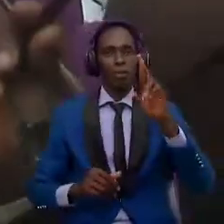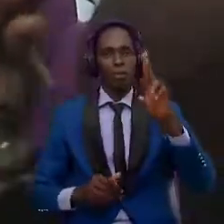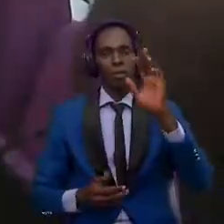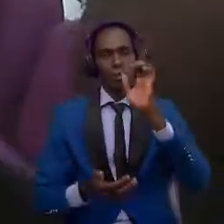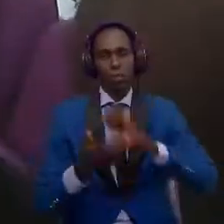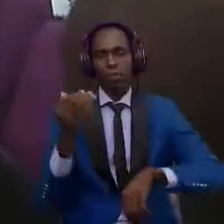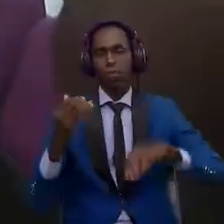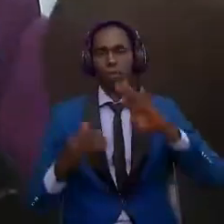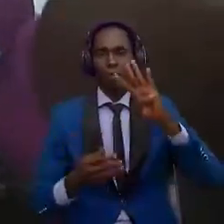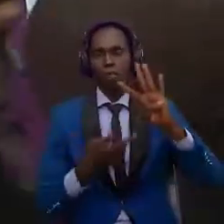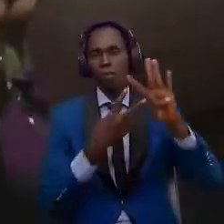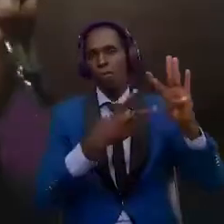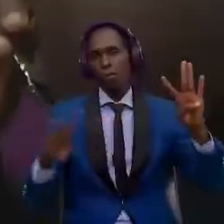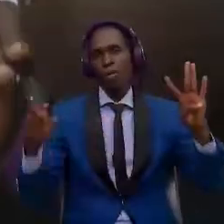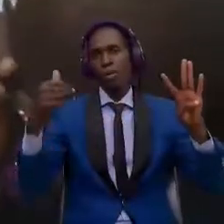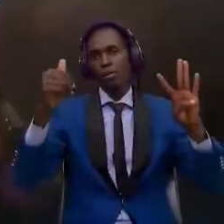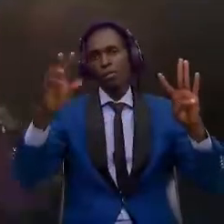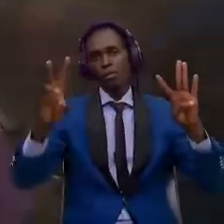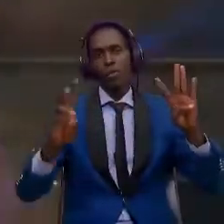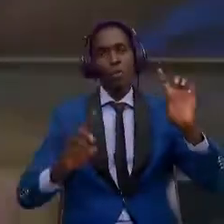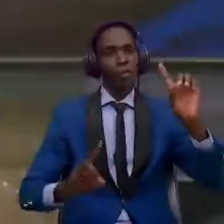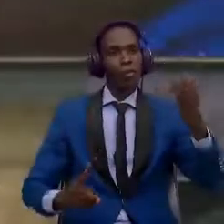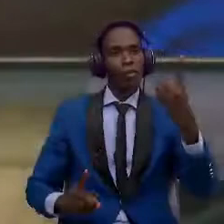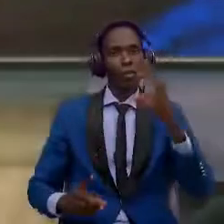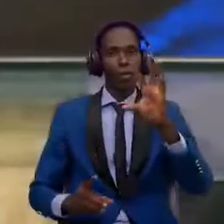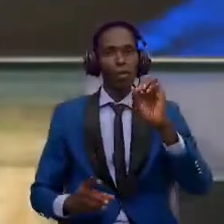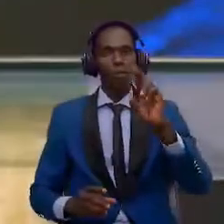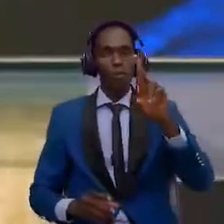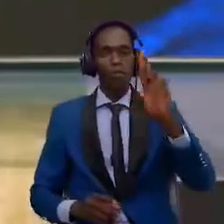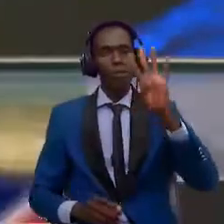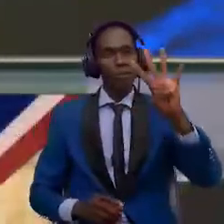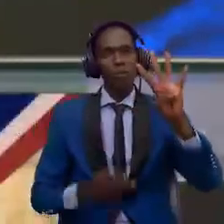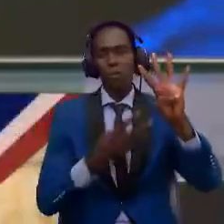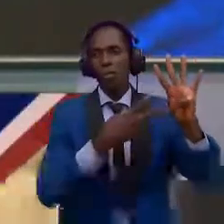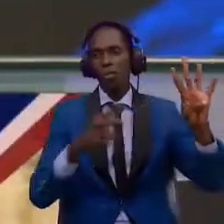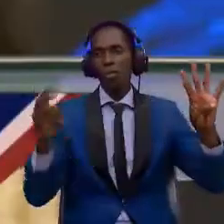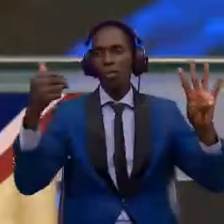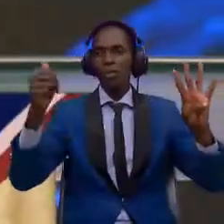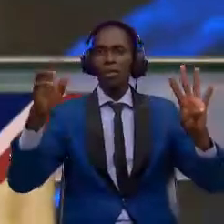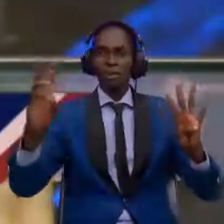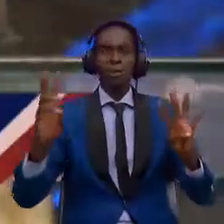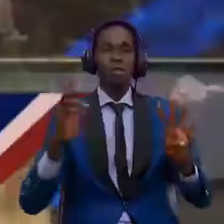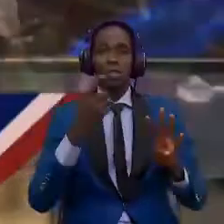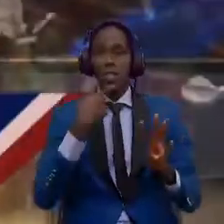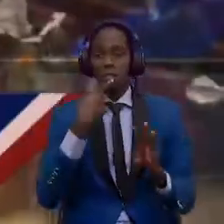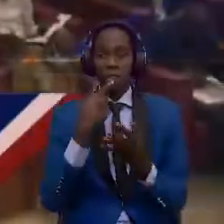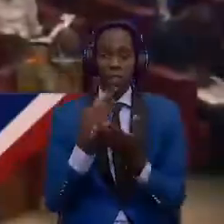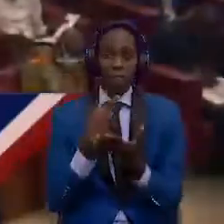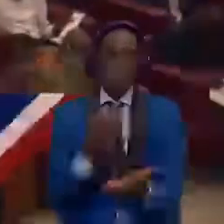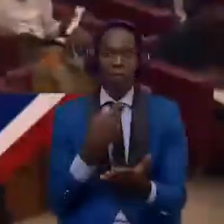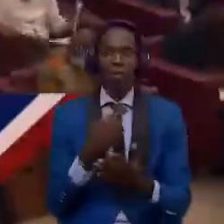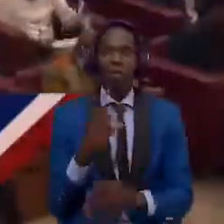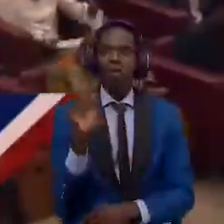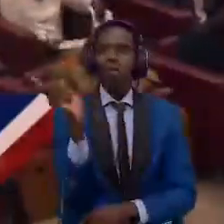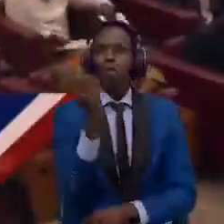verse 16. 1 Corinthians chapter 4, we're reading from verse 16. It says, wherefore I